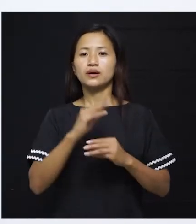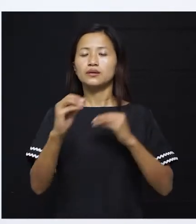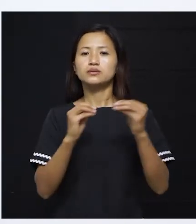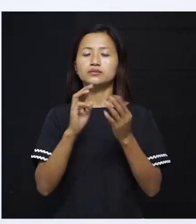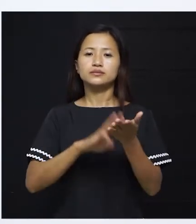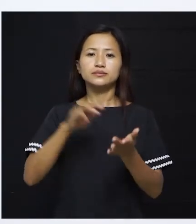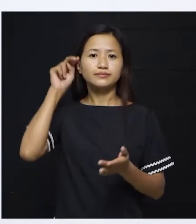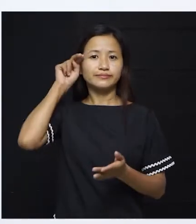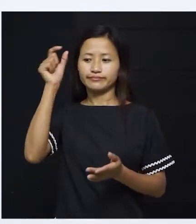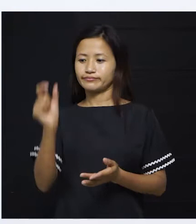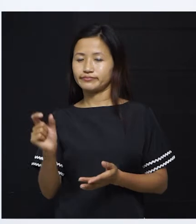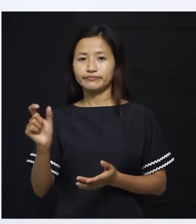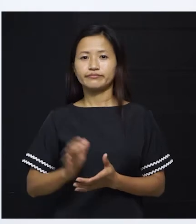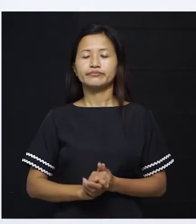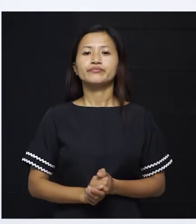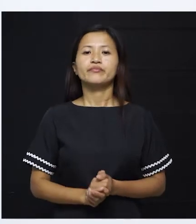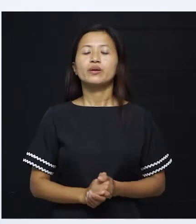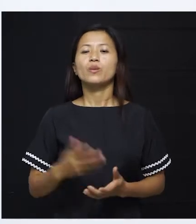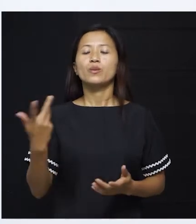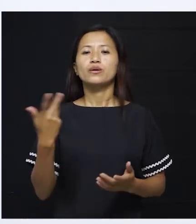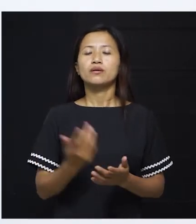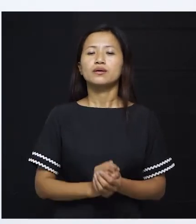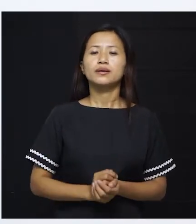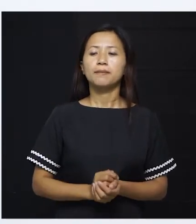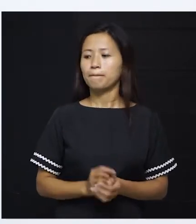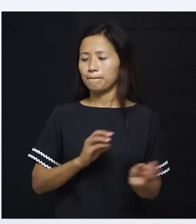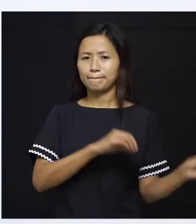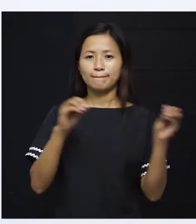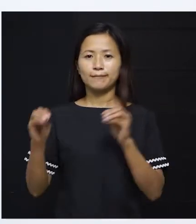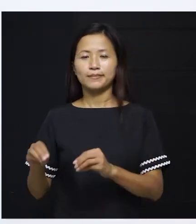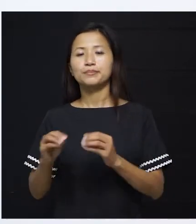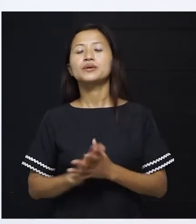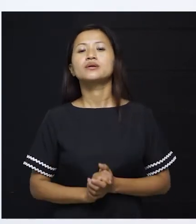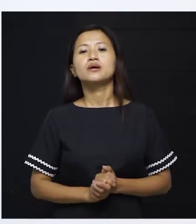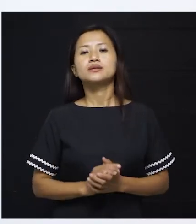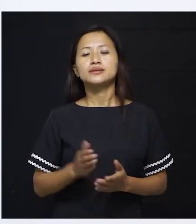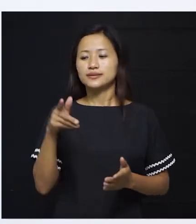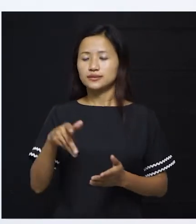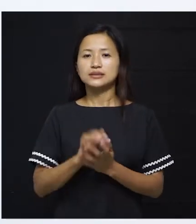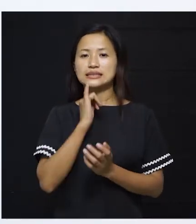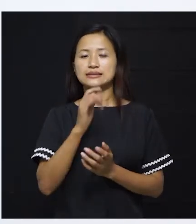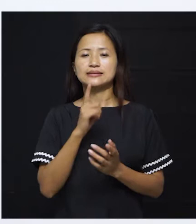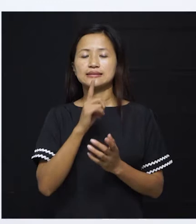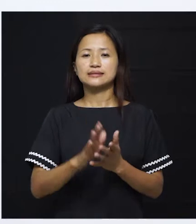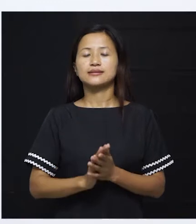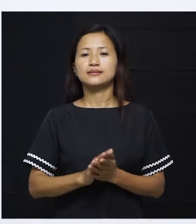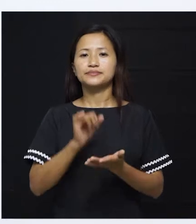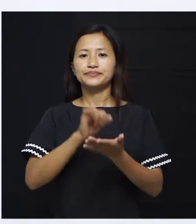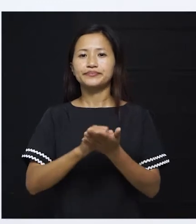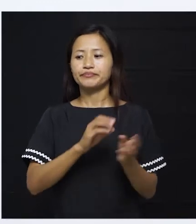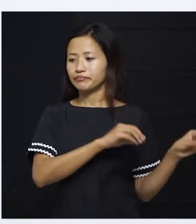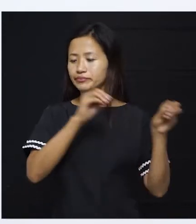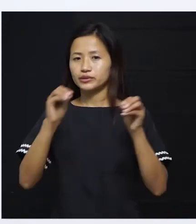little ideas about the Naga, from where they have migrated. So it is said that the Nagas might have